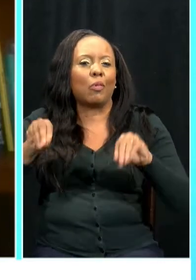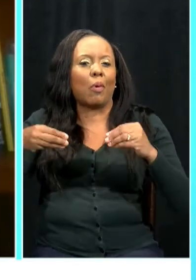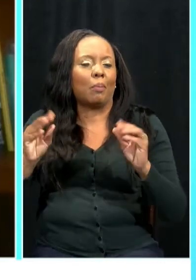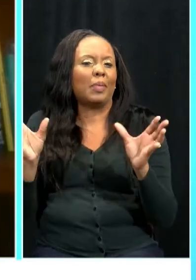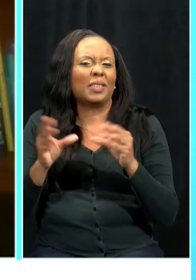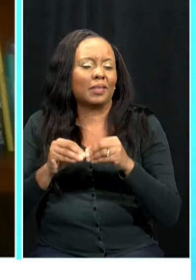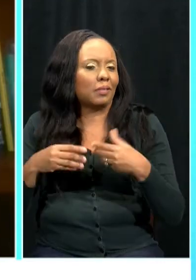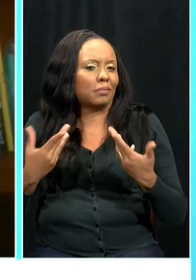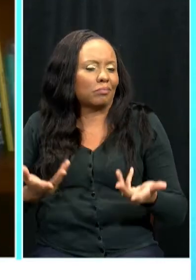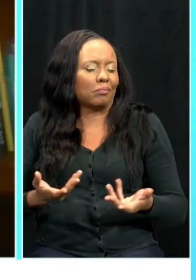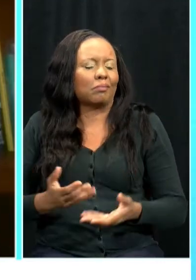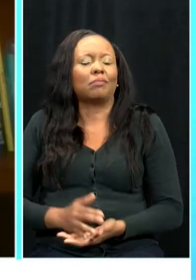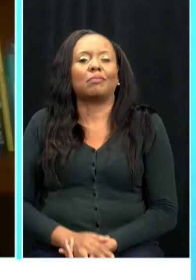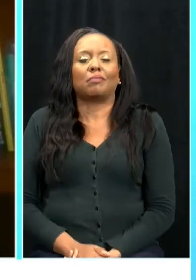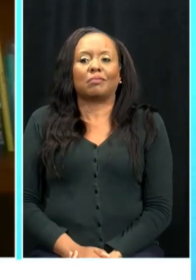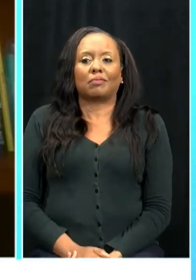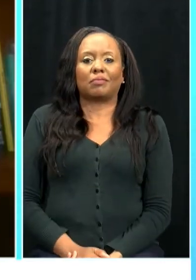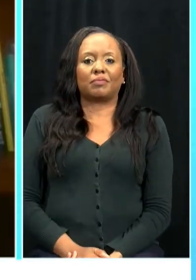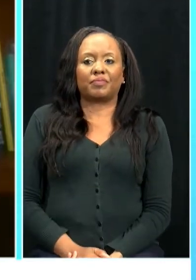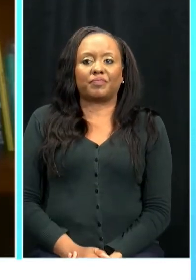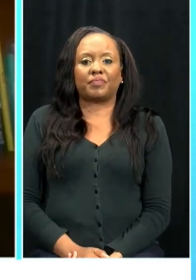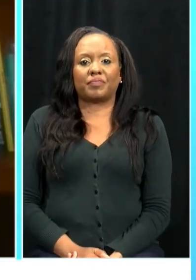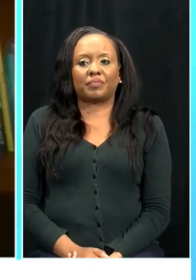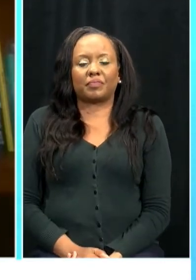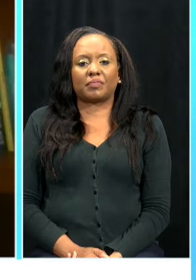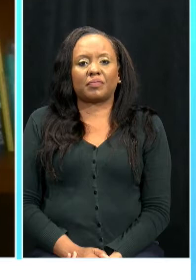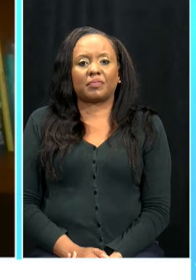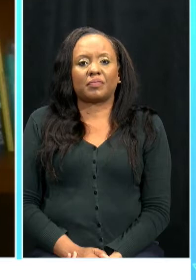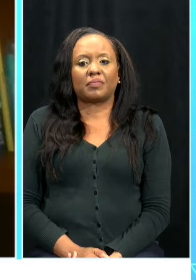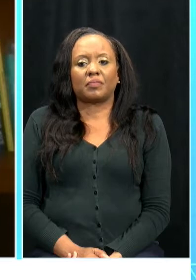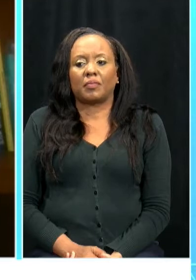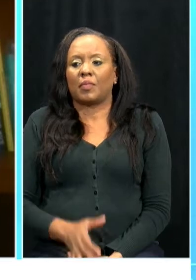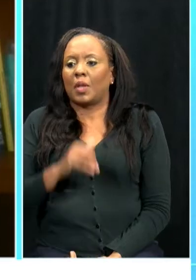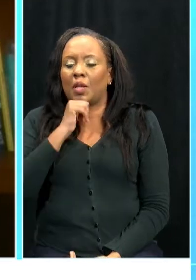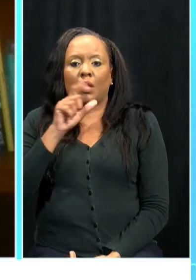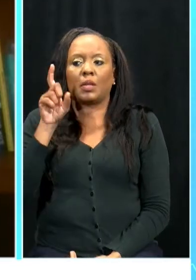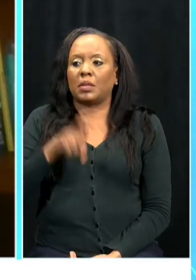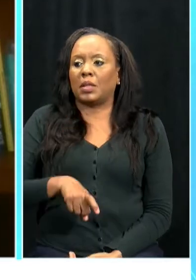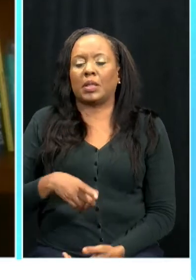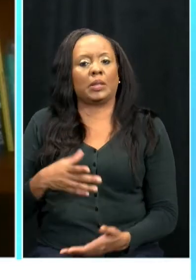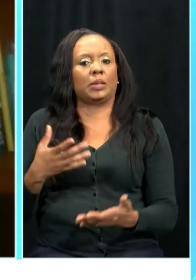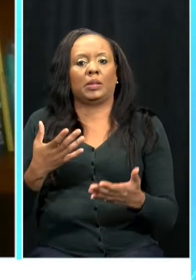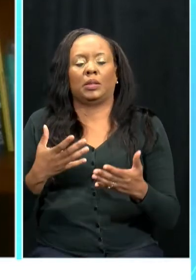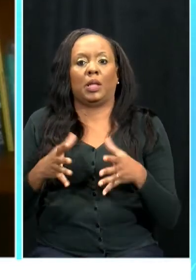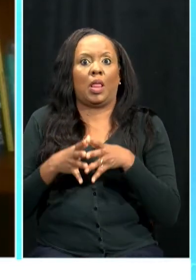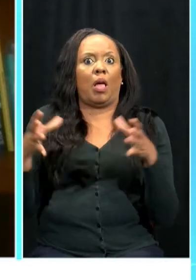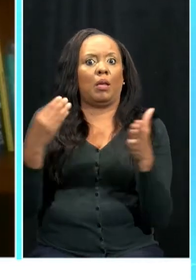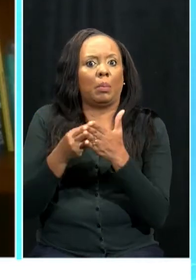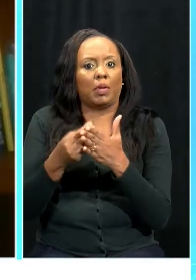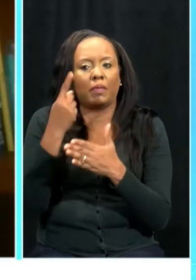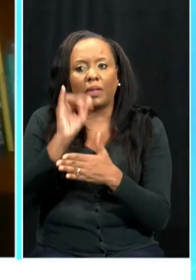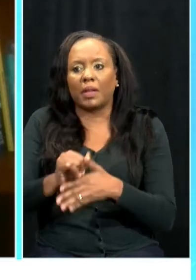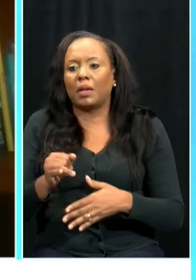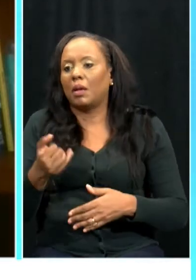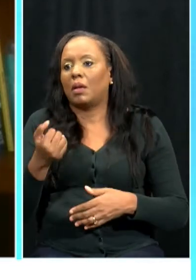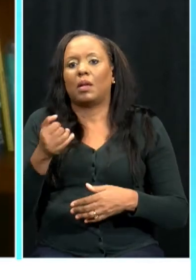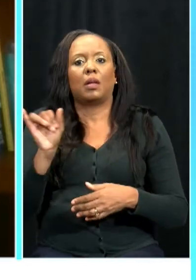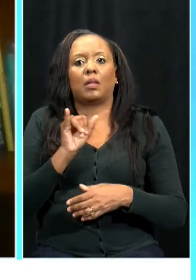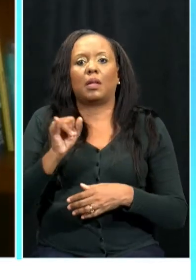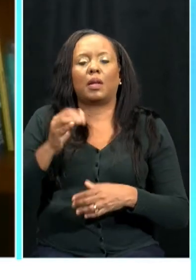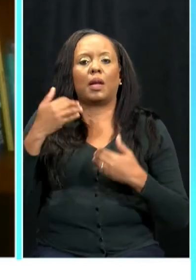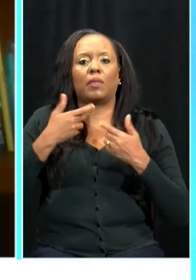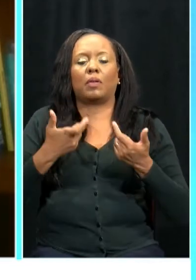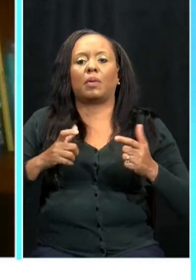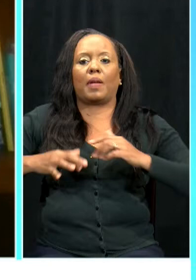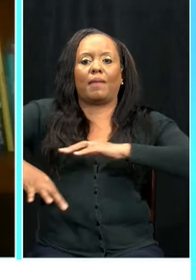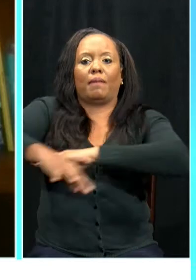really affect they don't have any bearing football numbers, because you can be in a small community in a large playing field and people spread out. So I think these